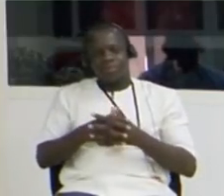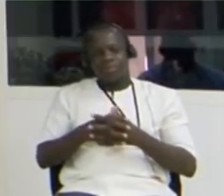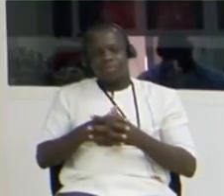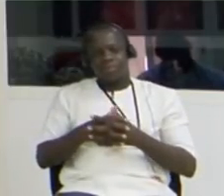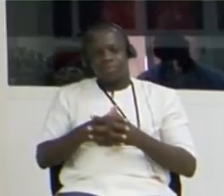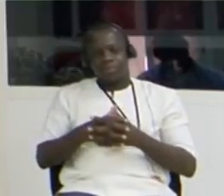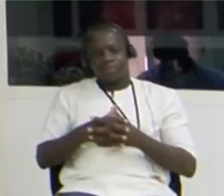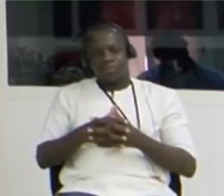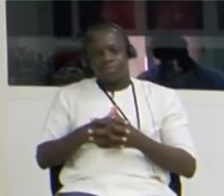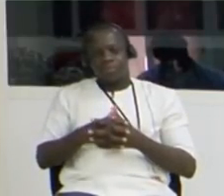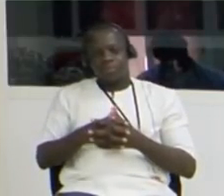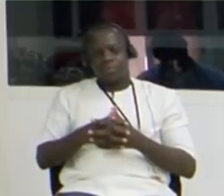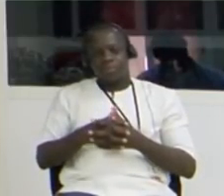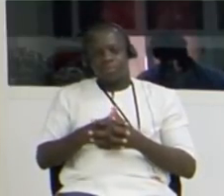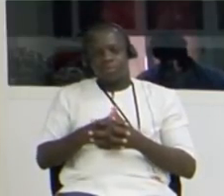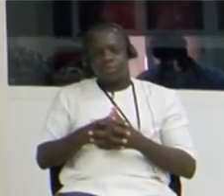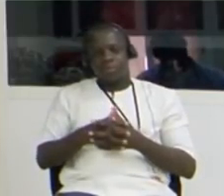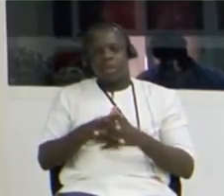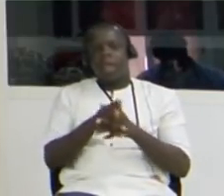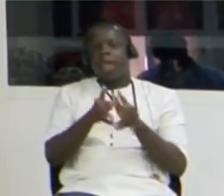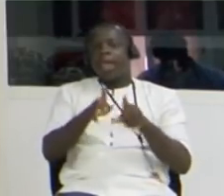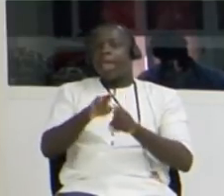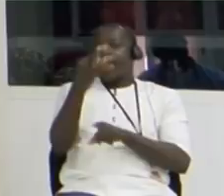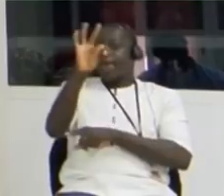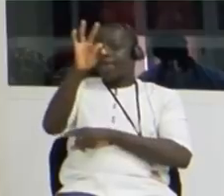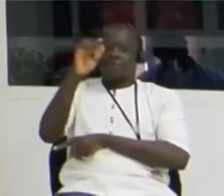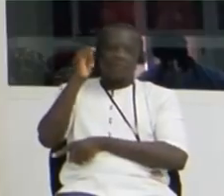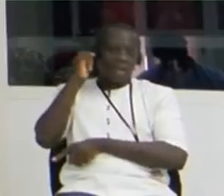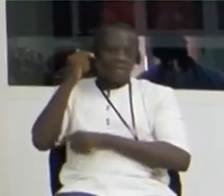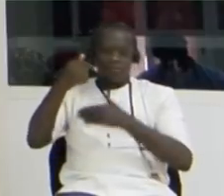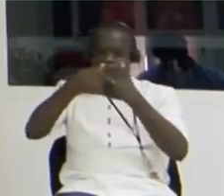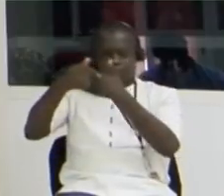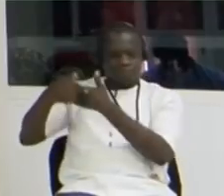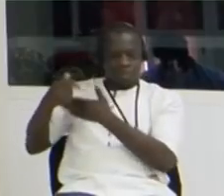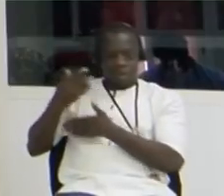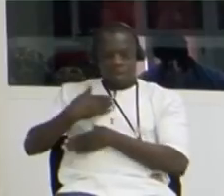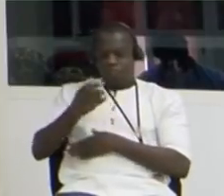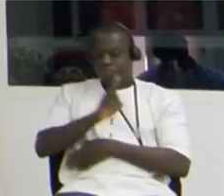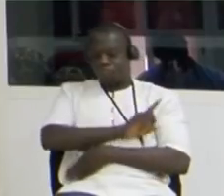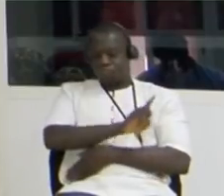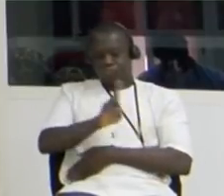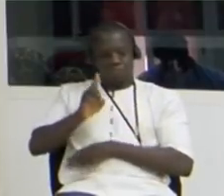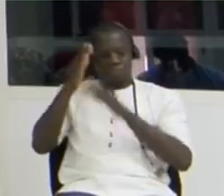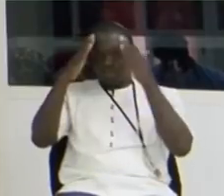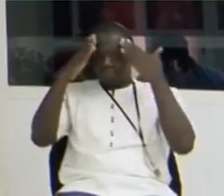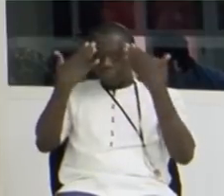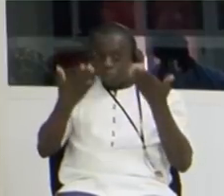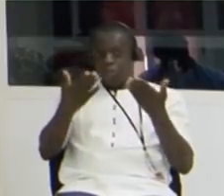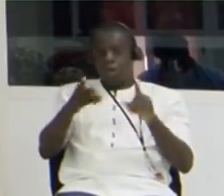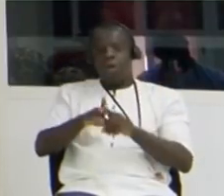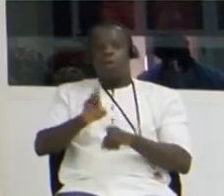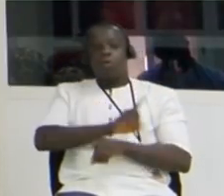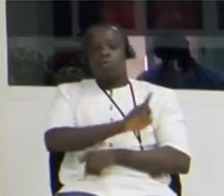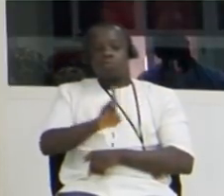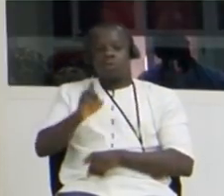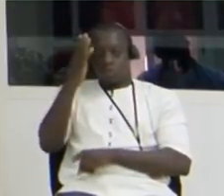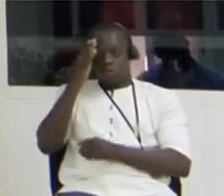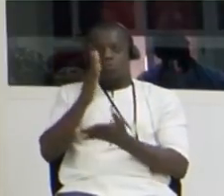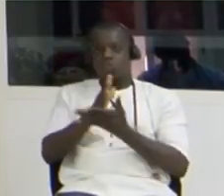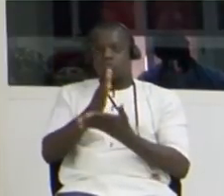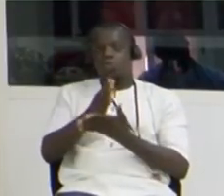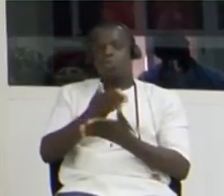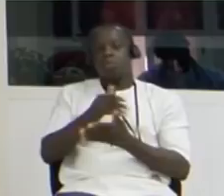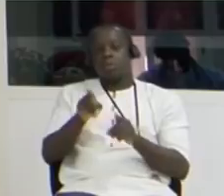in fact, if the girls are contacted, we don't know. We know of cases where these girls are contacted